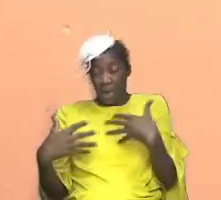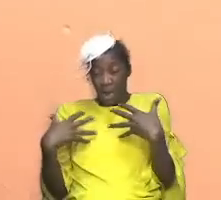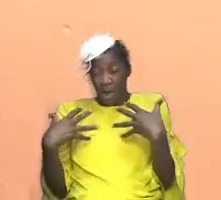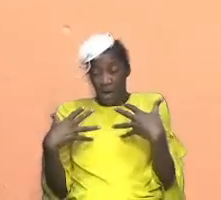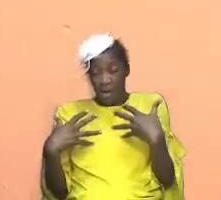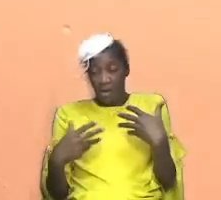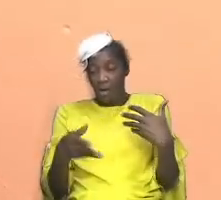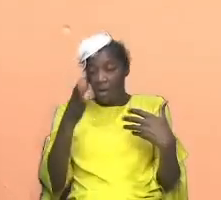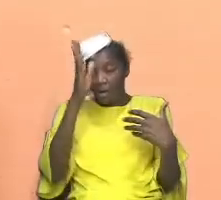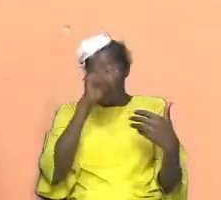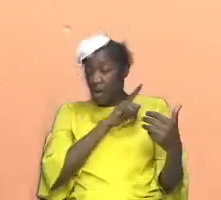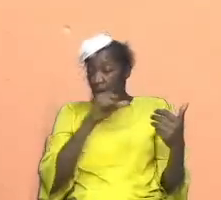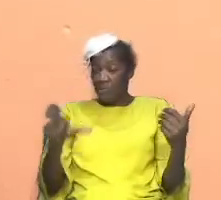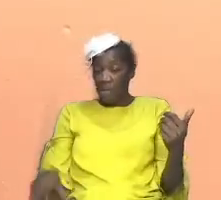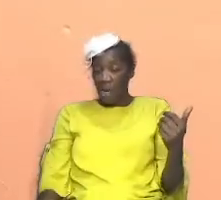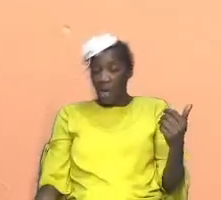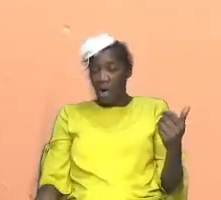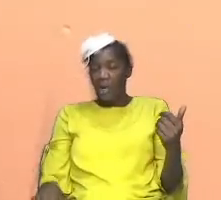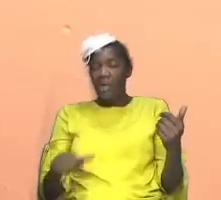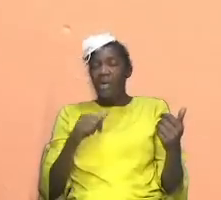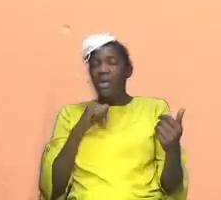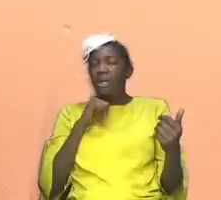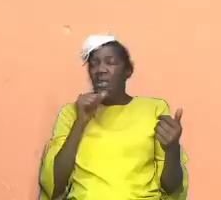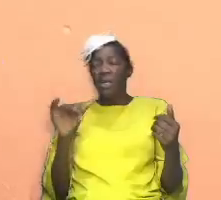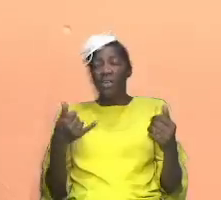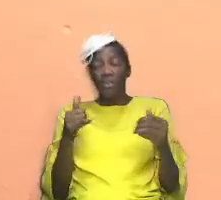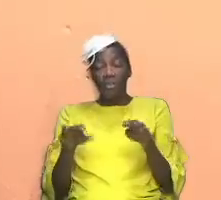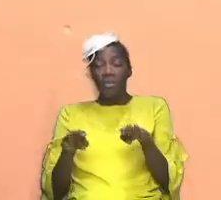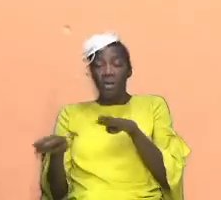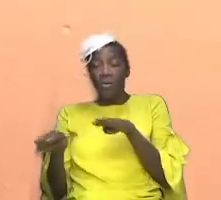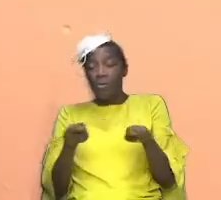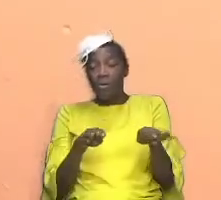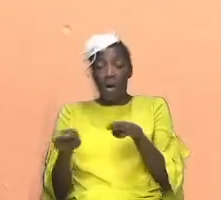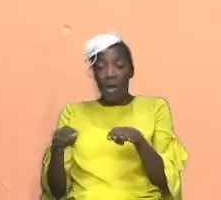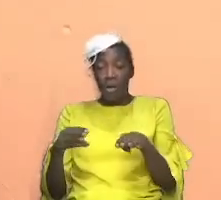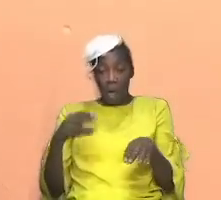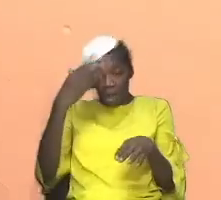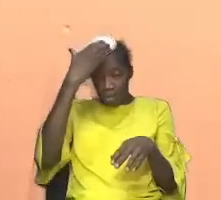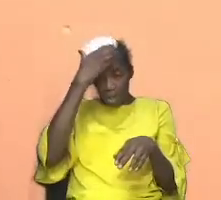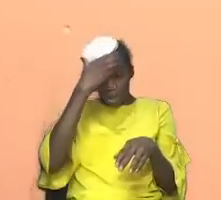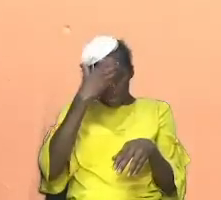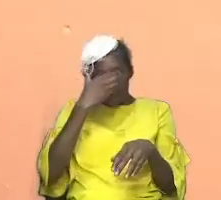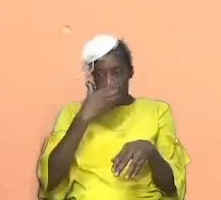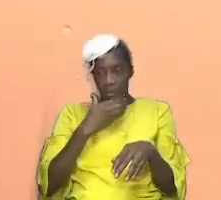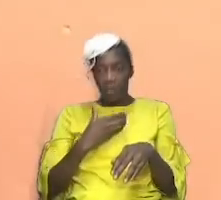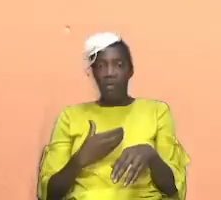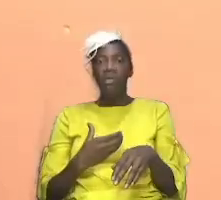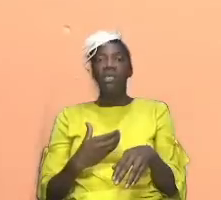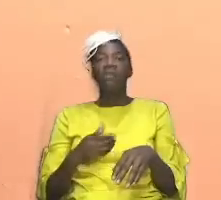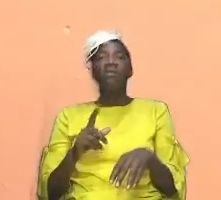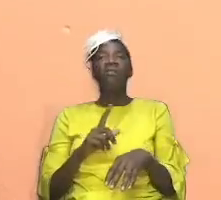be just a little walk over saints of God. It is going to be a serious event. Paul